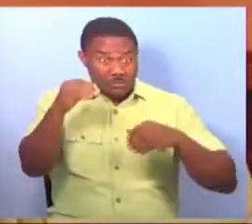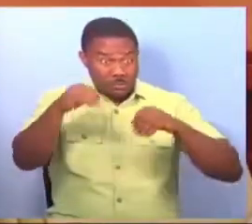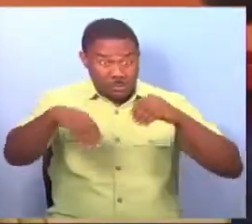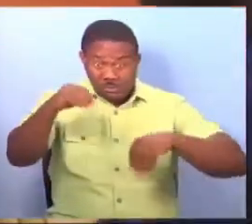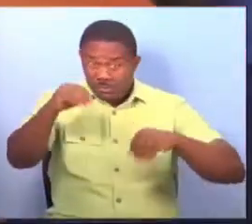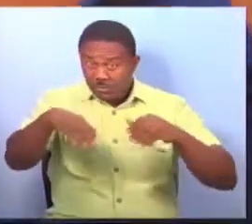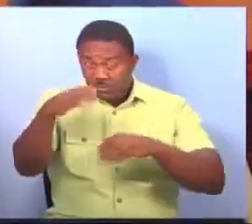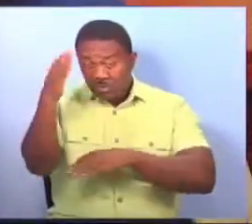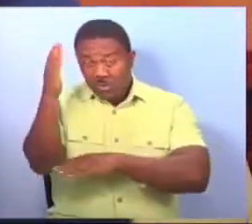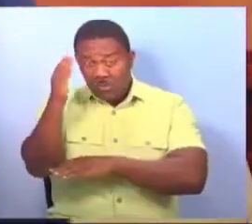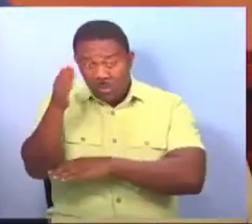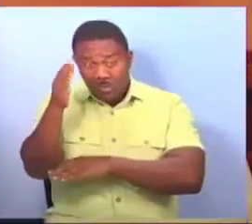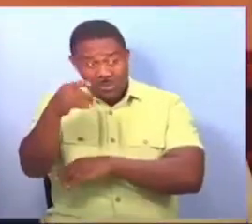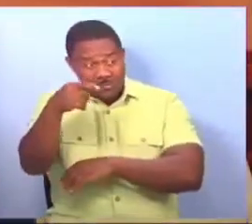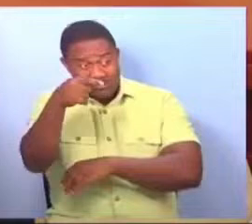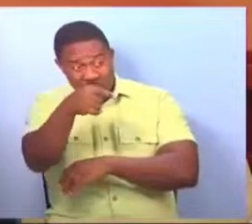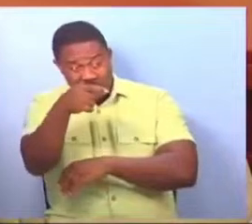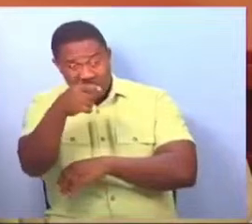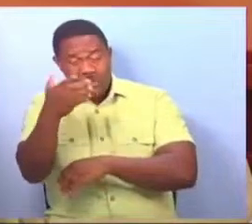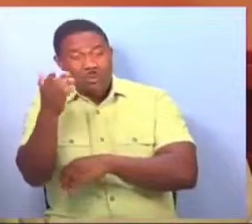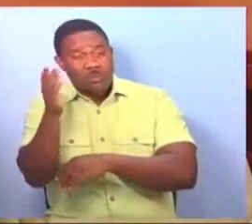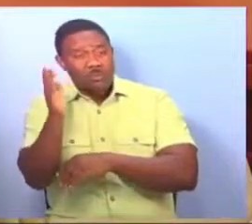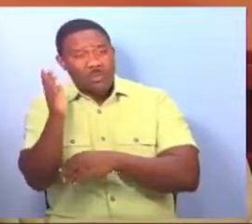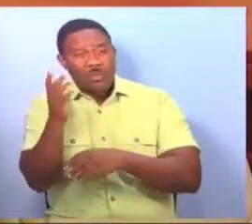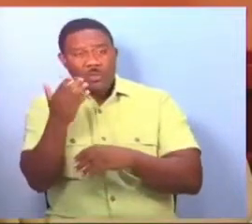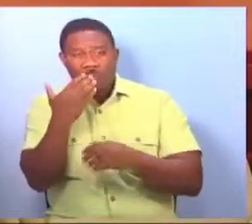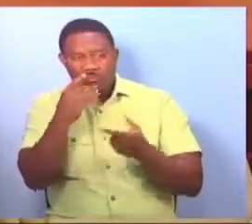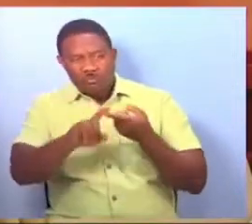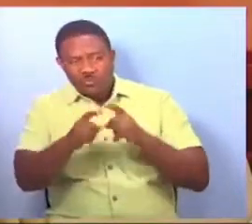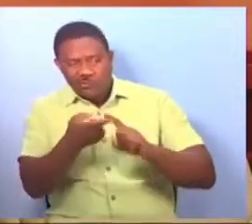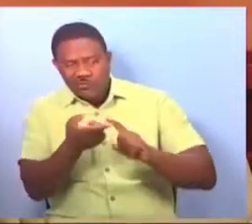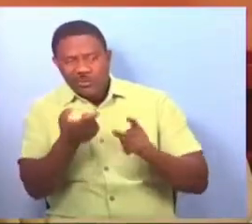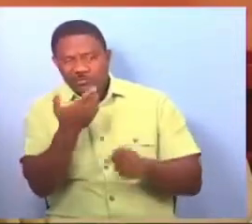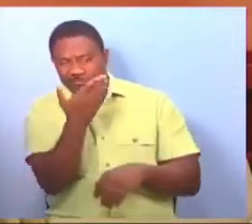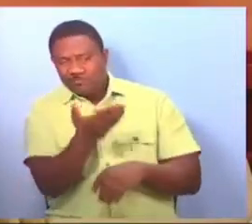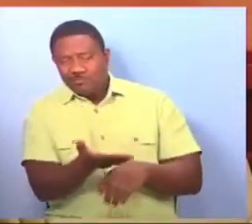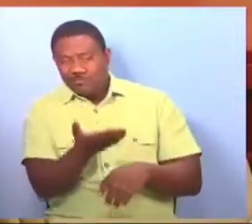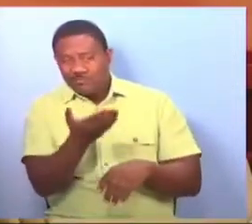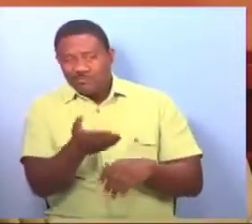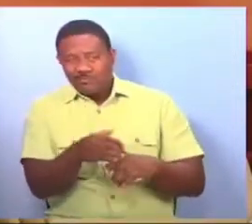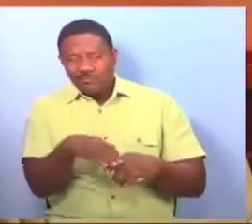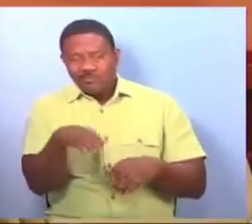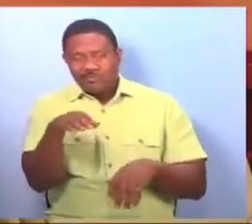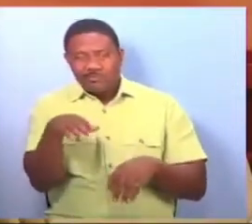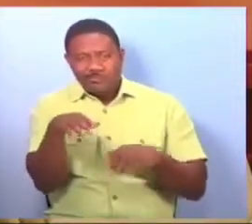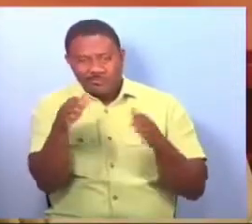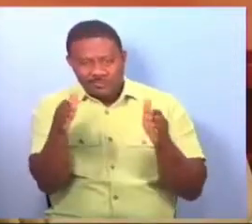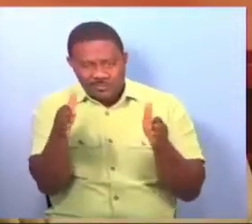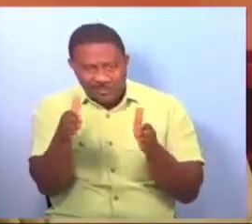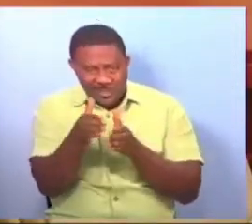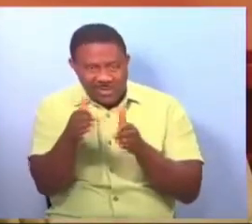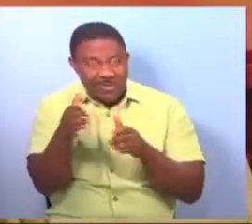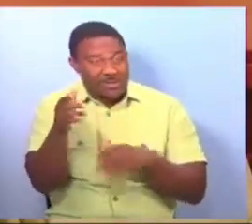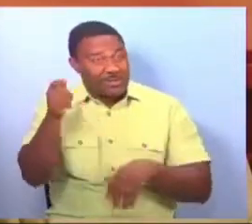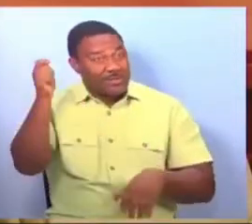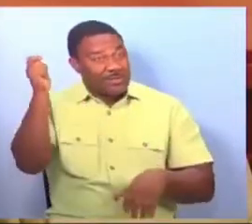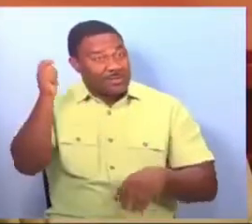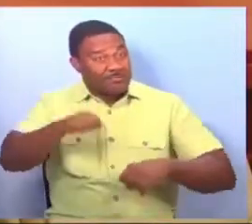the statement made by my good friend, the Minority Chief